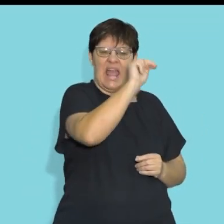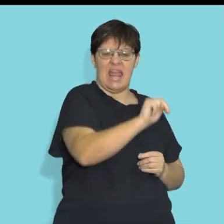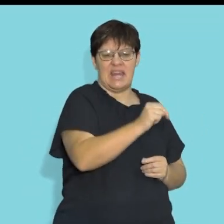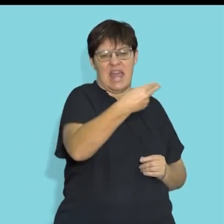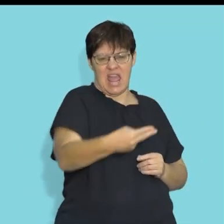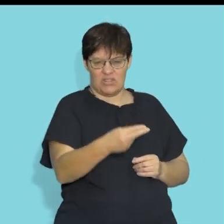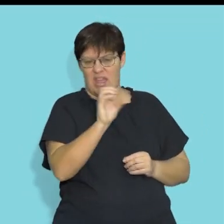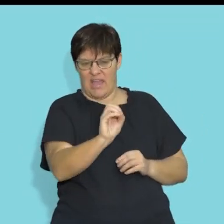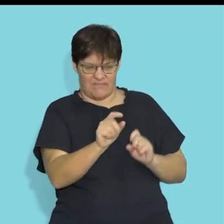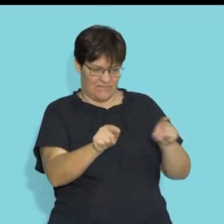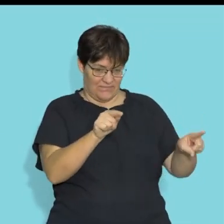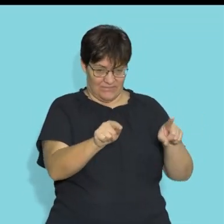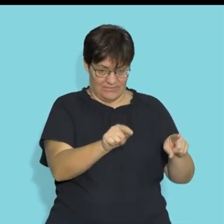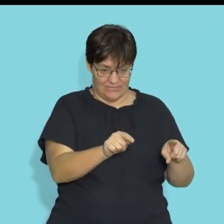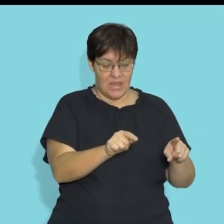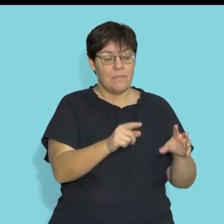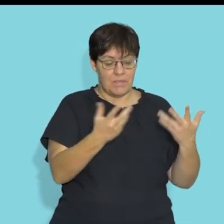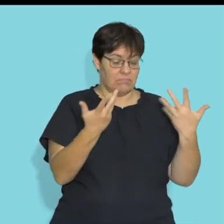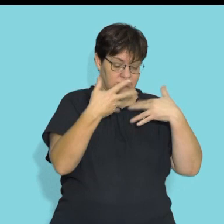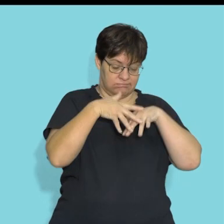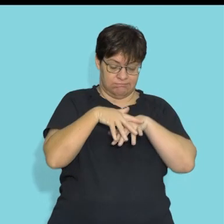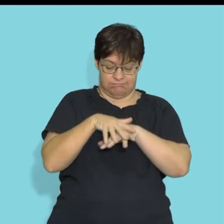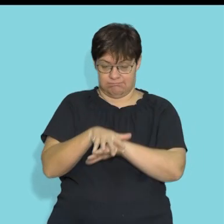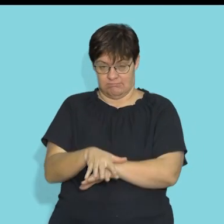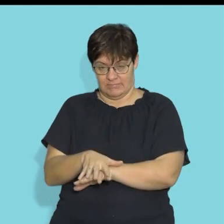nitrogen and hydrogen that started to convert